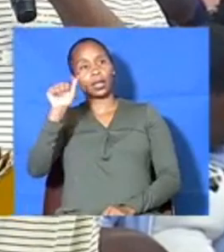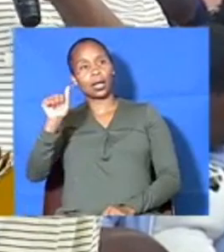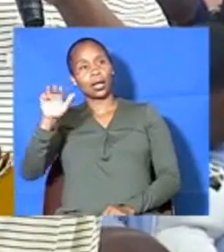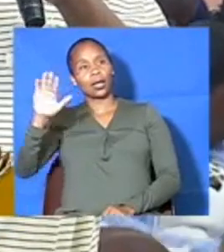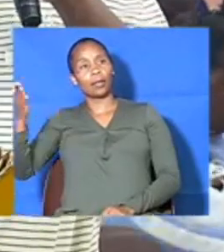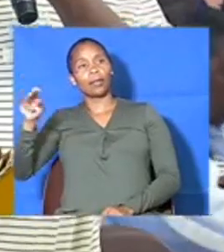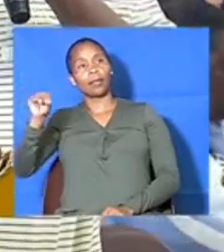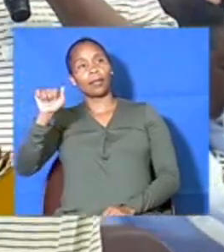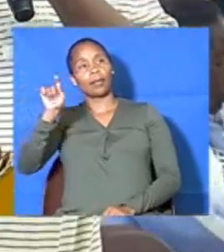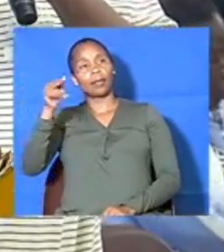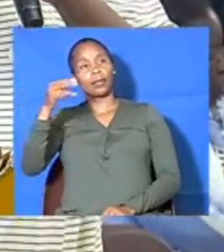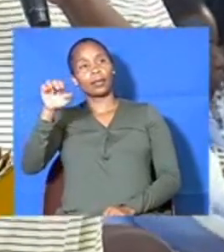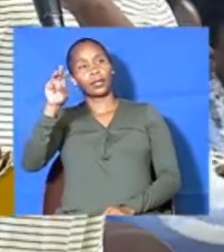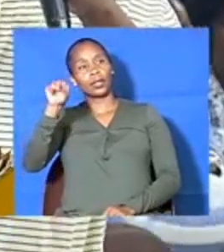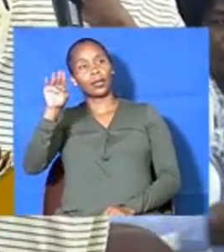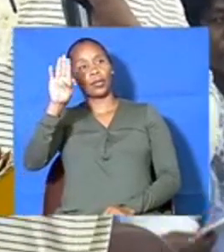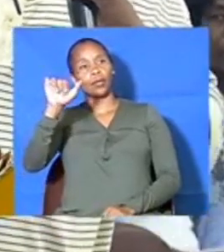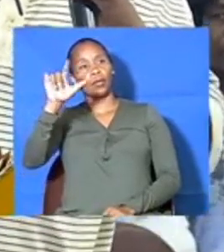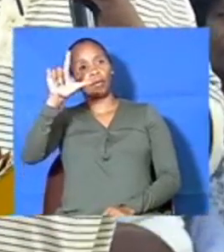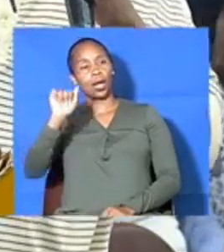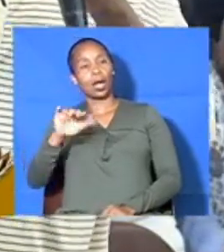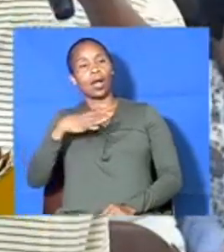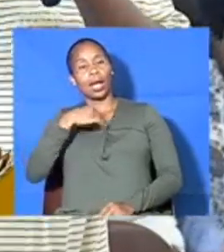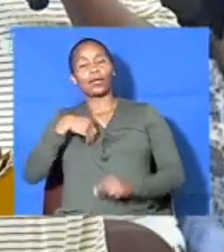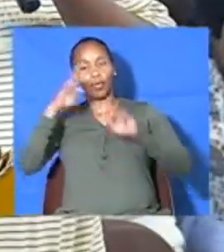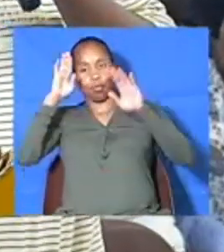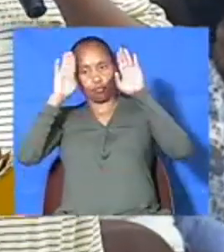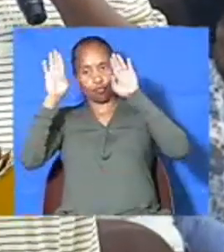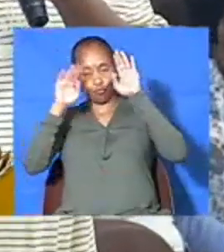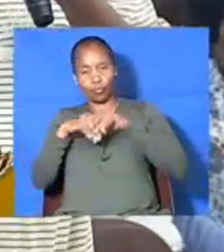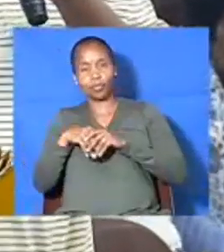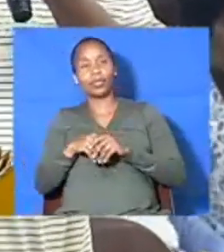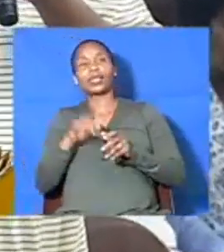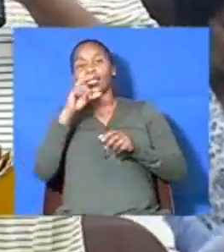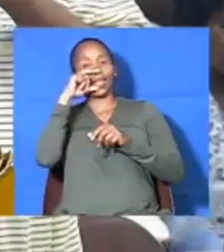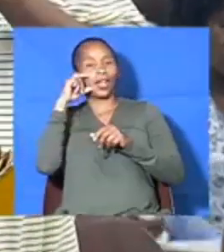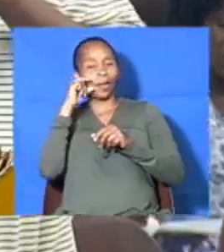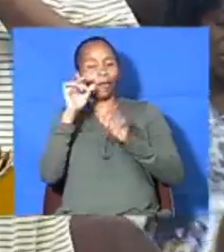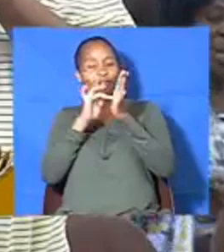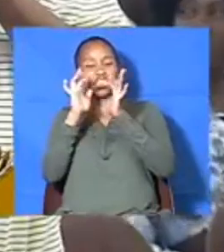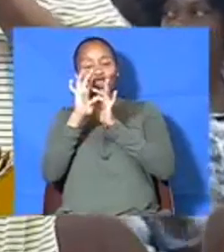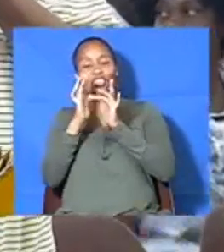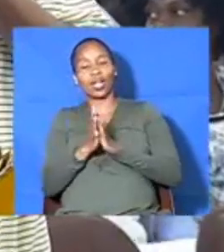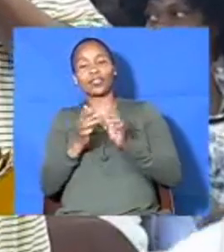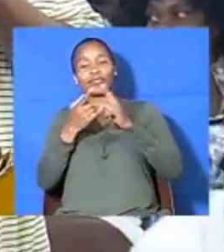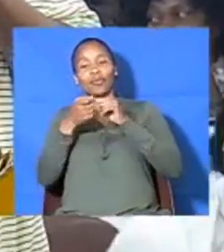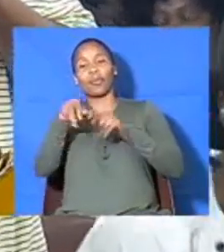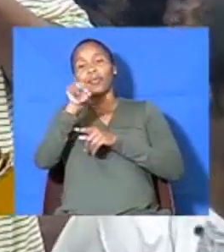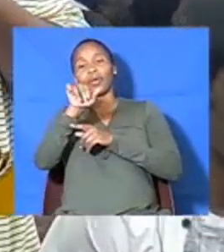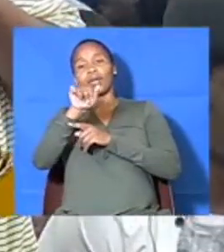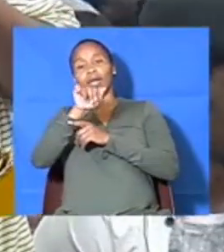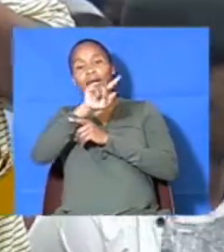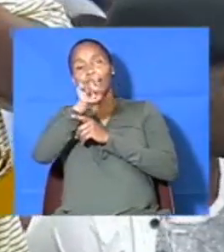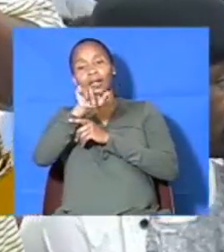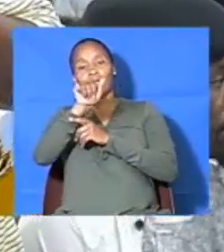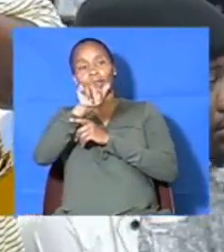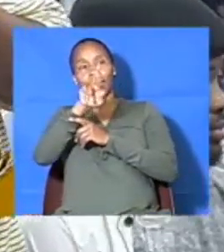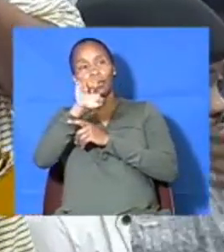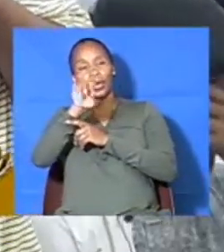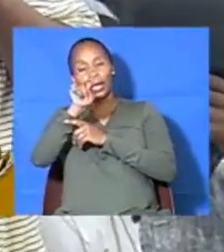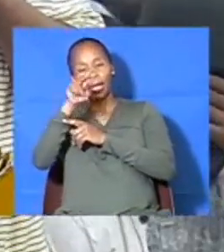the bill. And I will then refer us to go and check the founding principles and the objectives